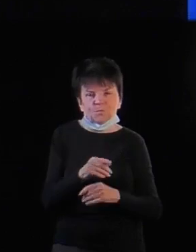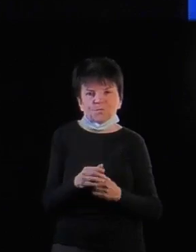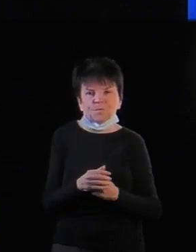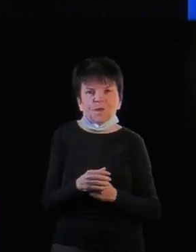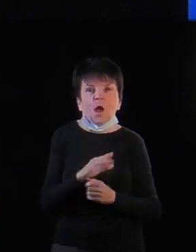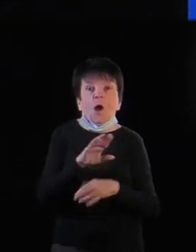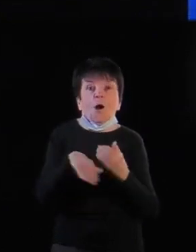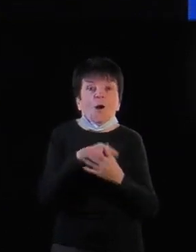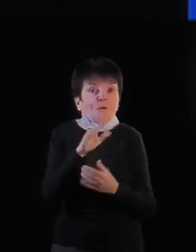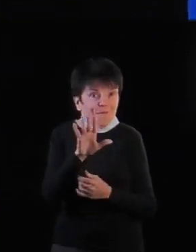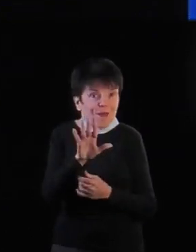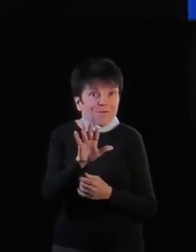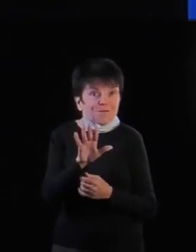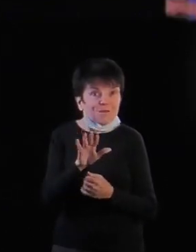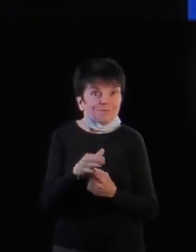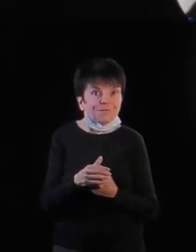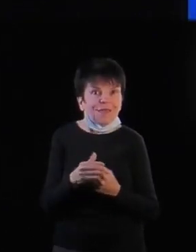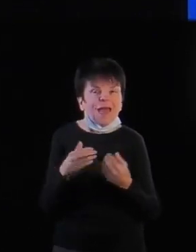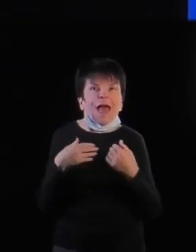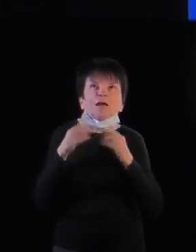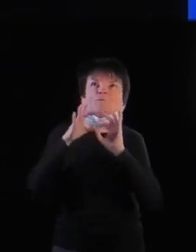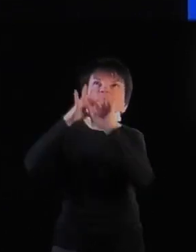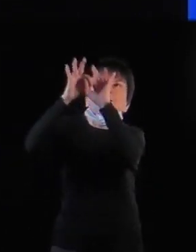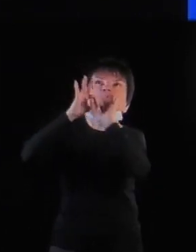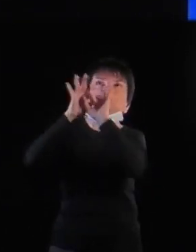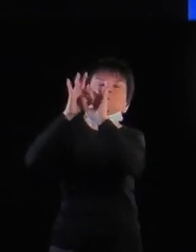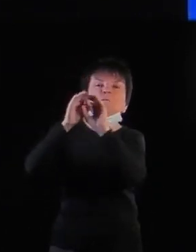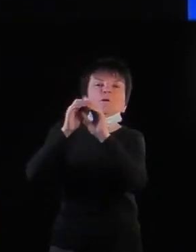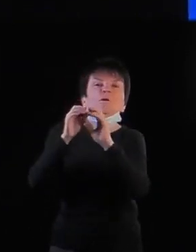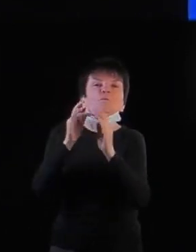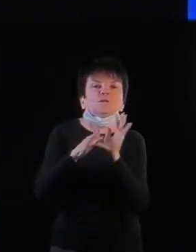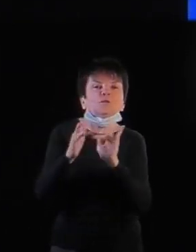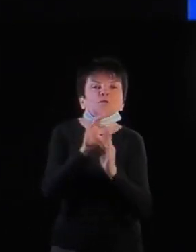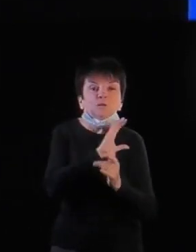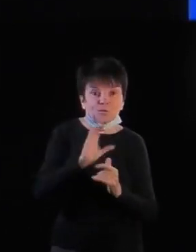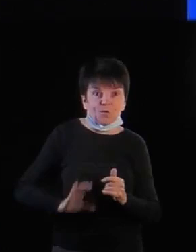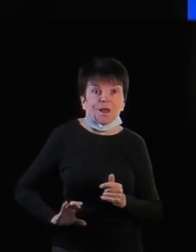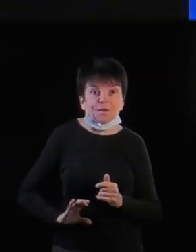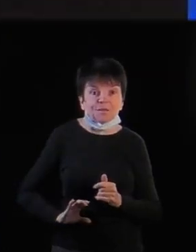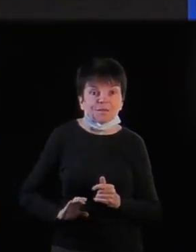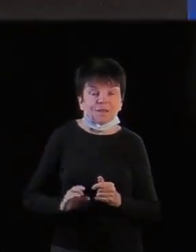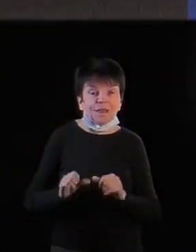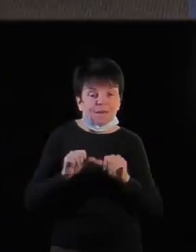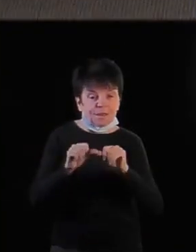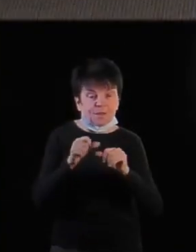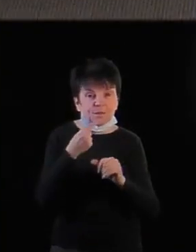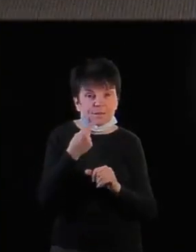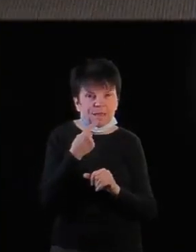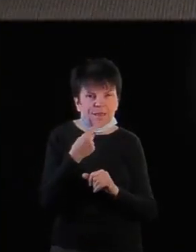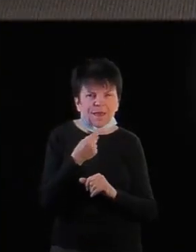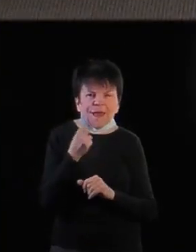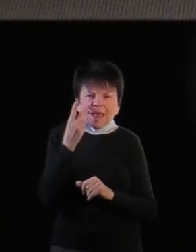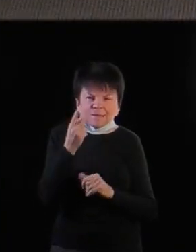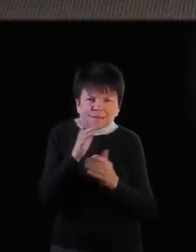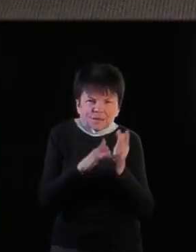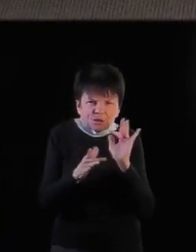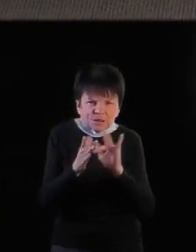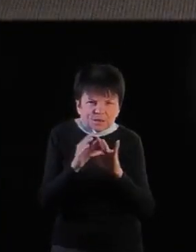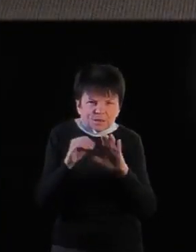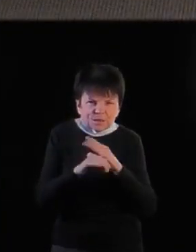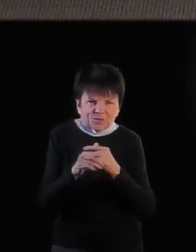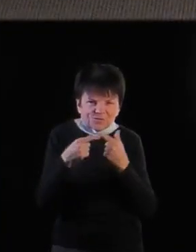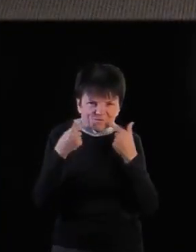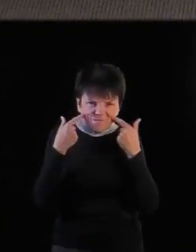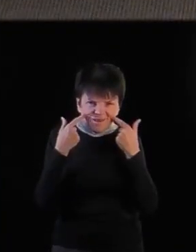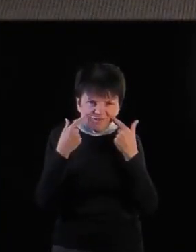All five of them had a relationship with Jesus Christ. He went on to say, he says, I see Jesus in your